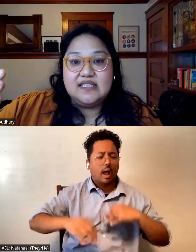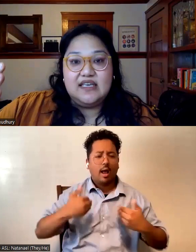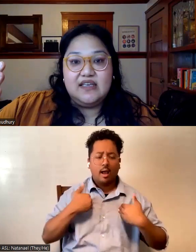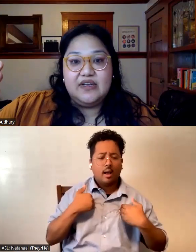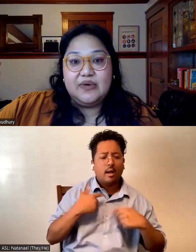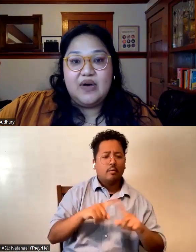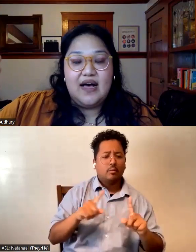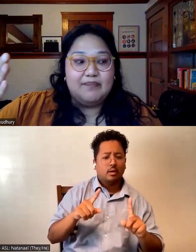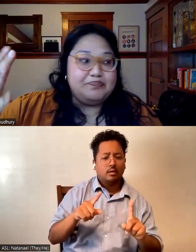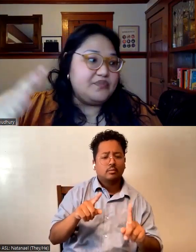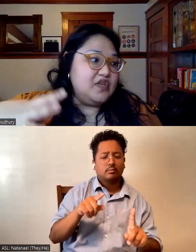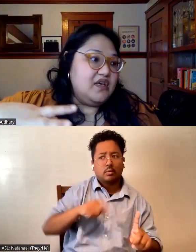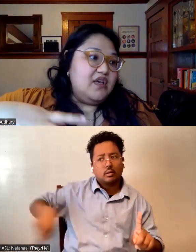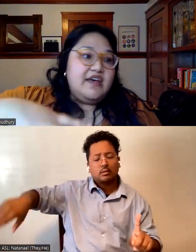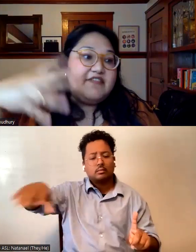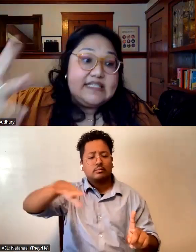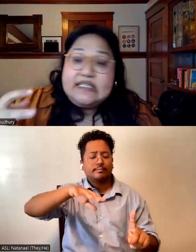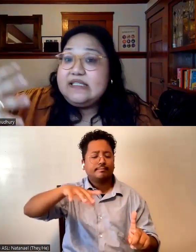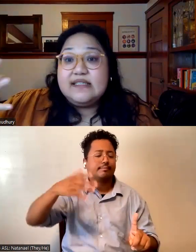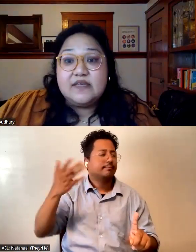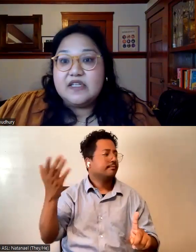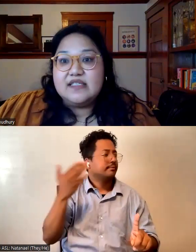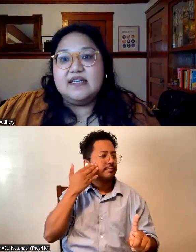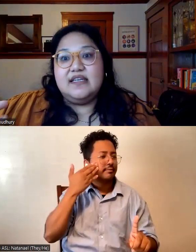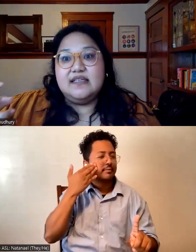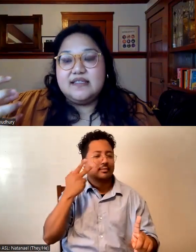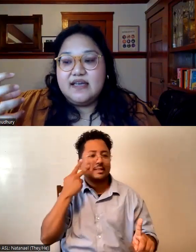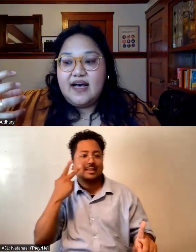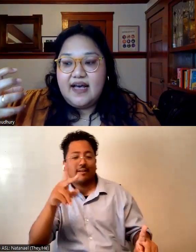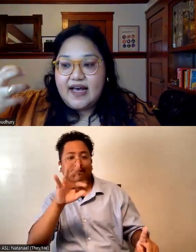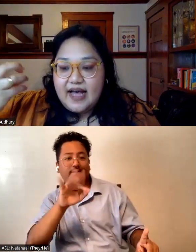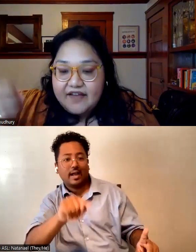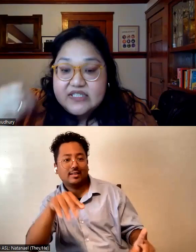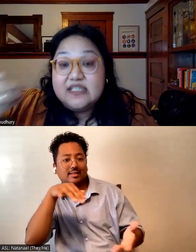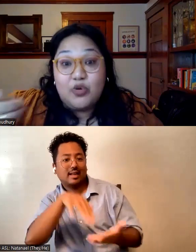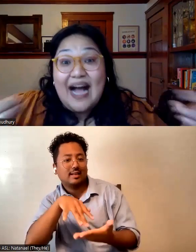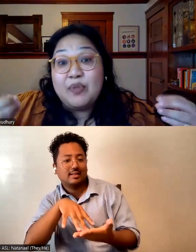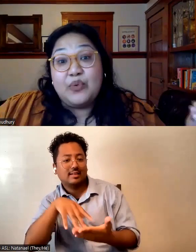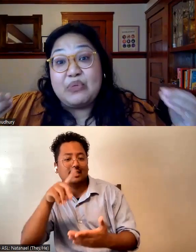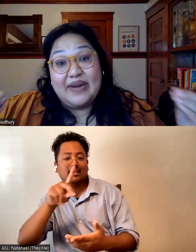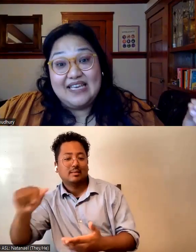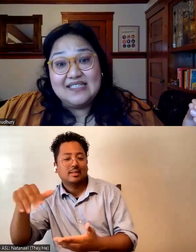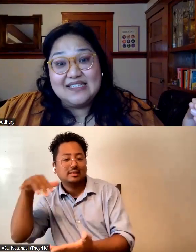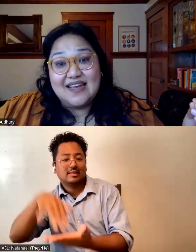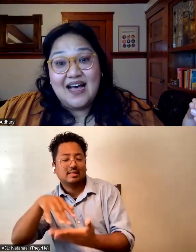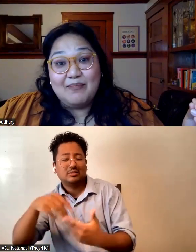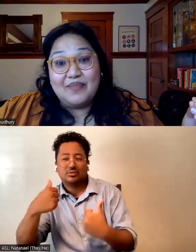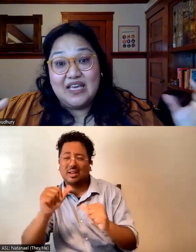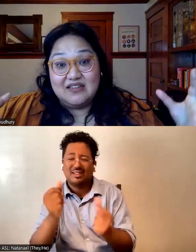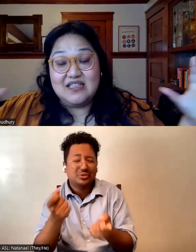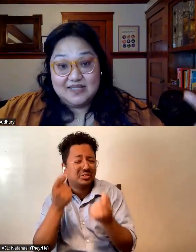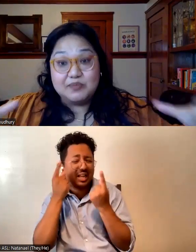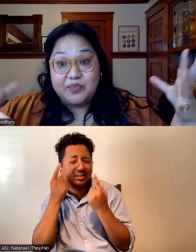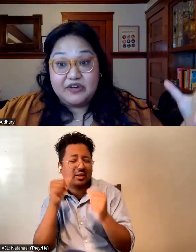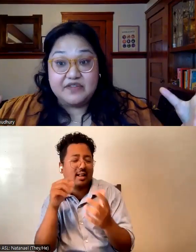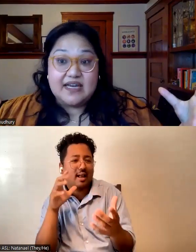We often see, fat studies and disability studies having to grapple with race